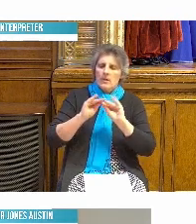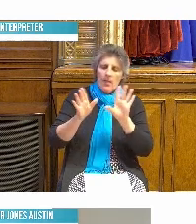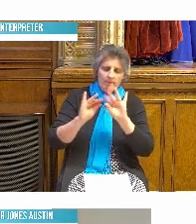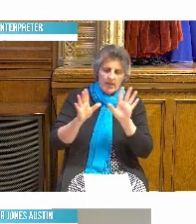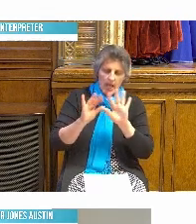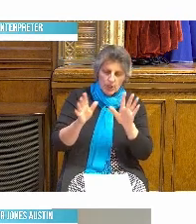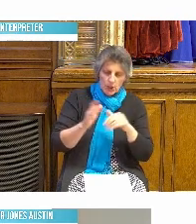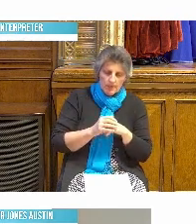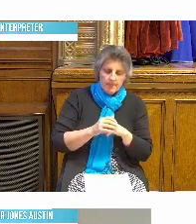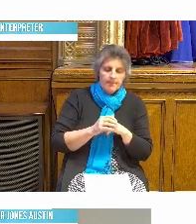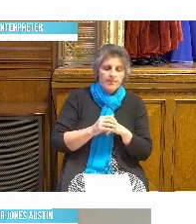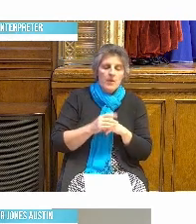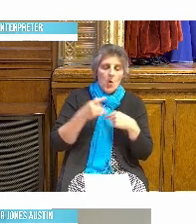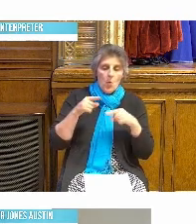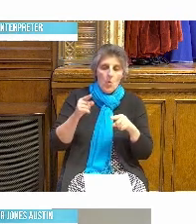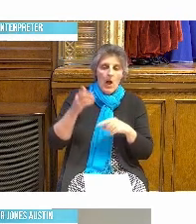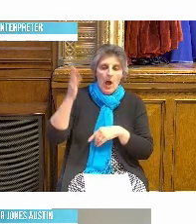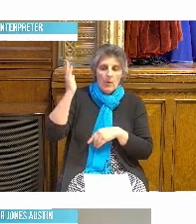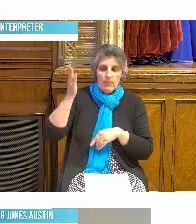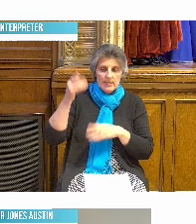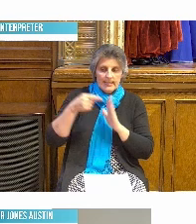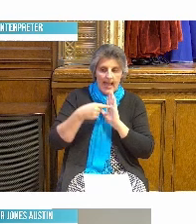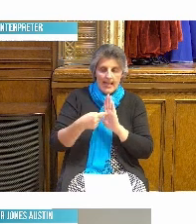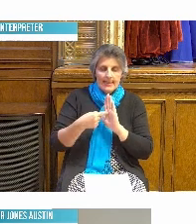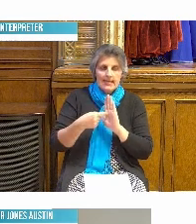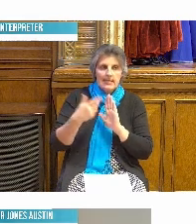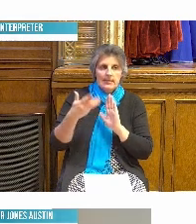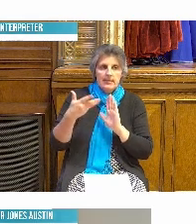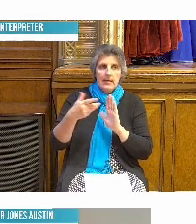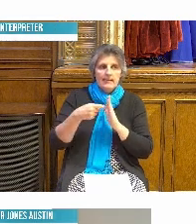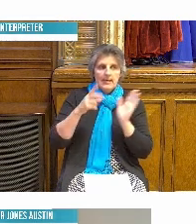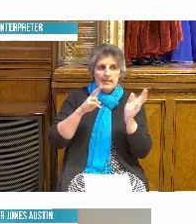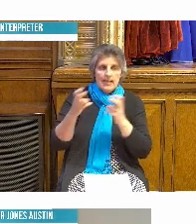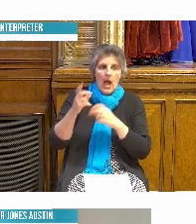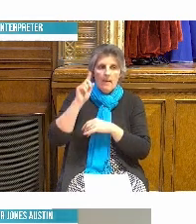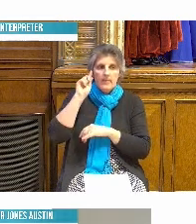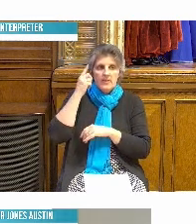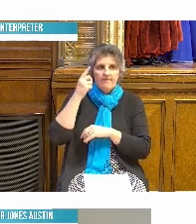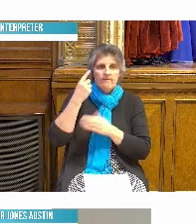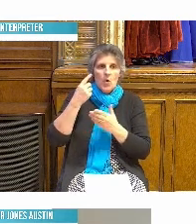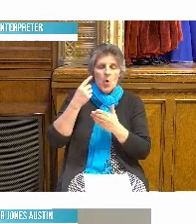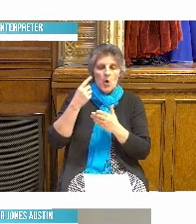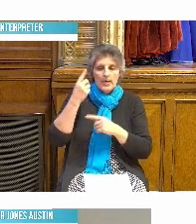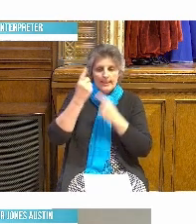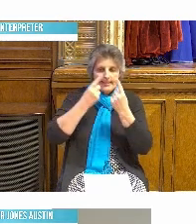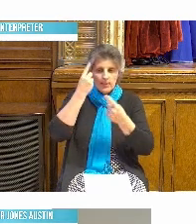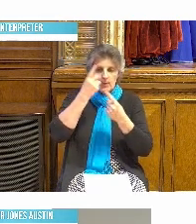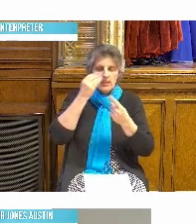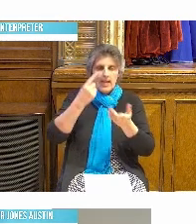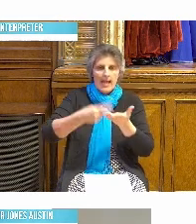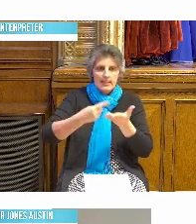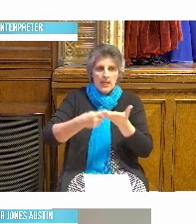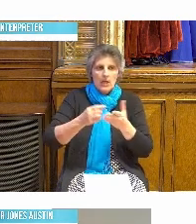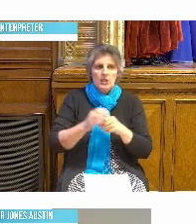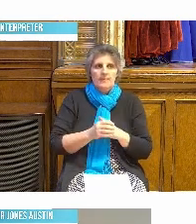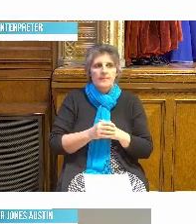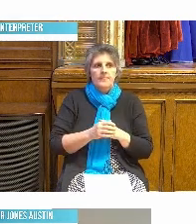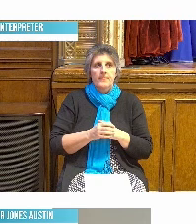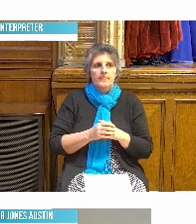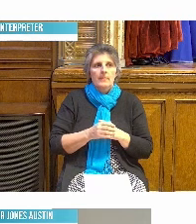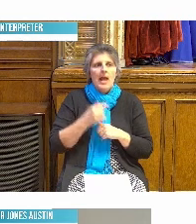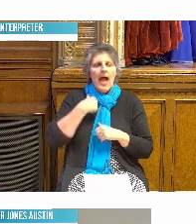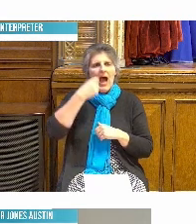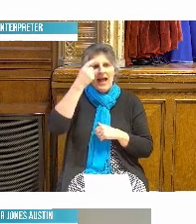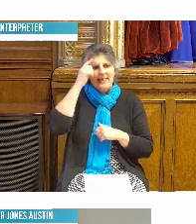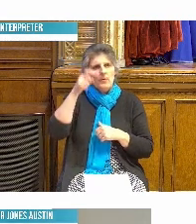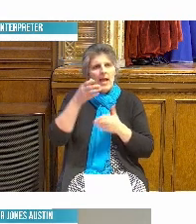clarification as we present these topics for this consideration and discussion. I think we have